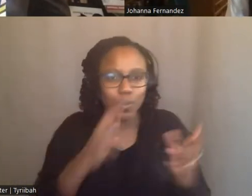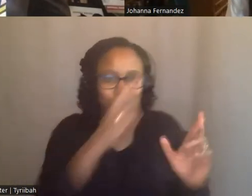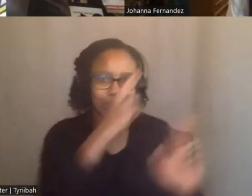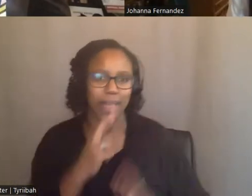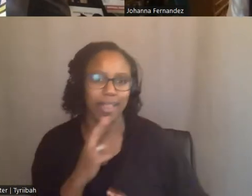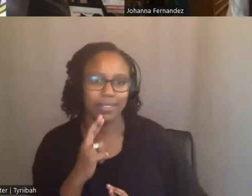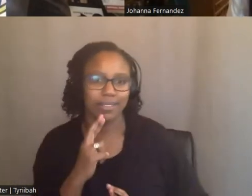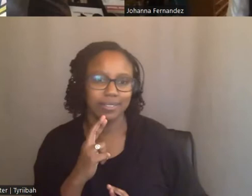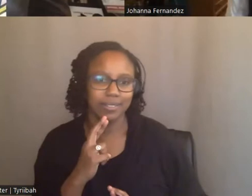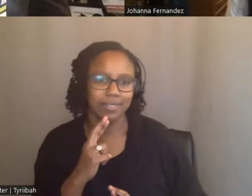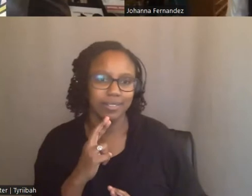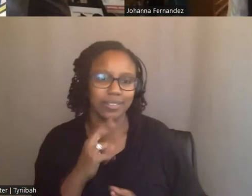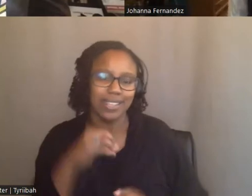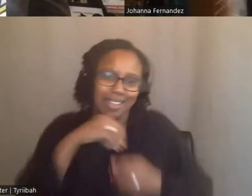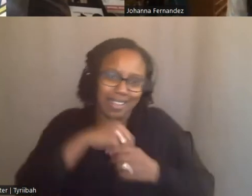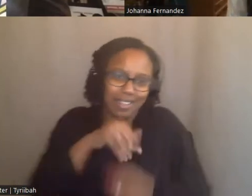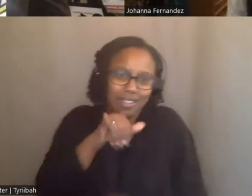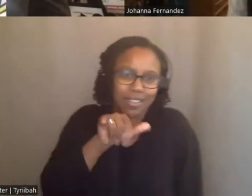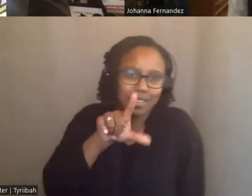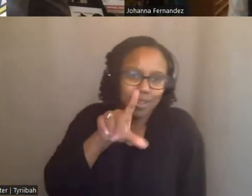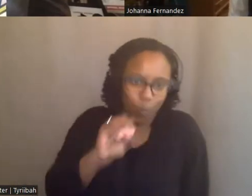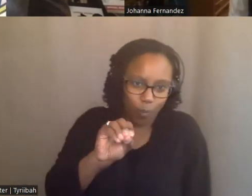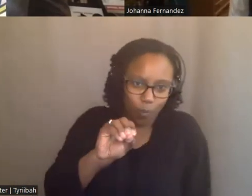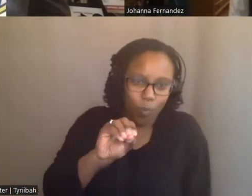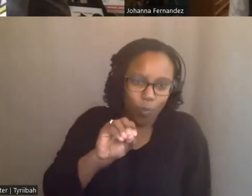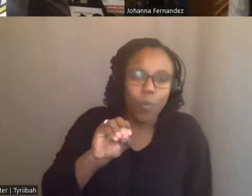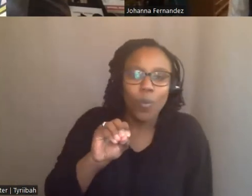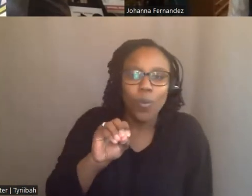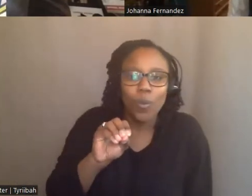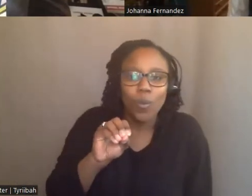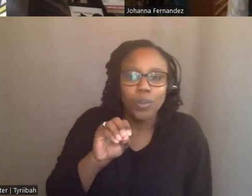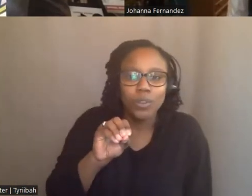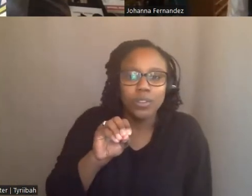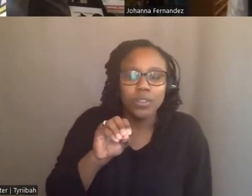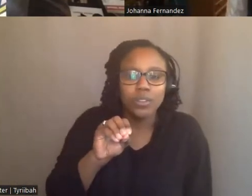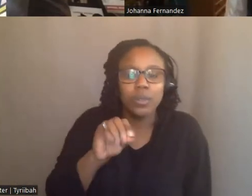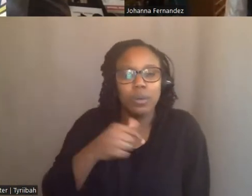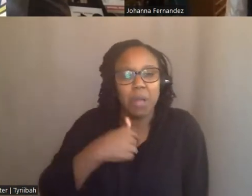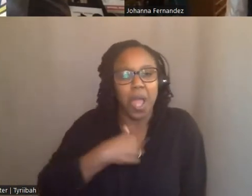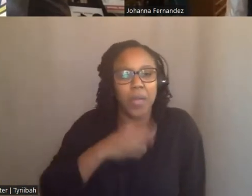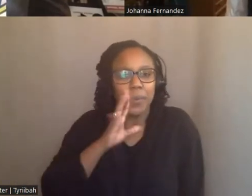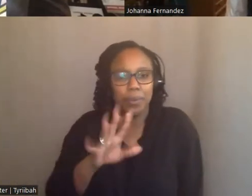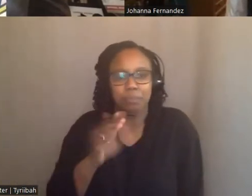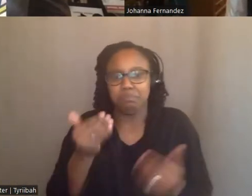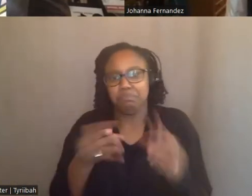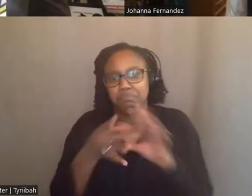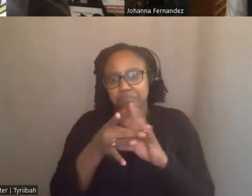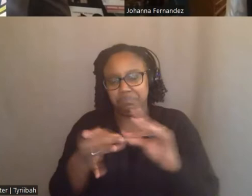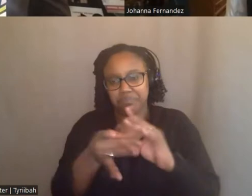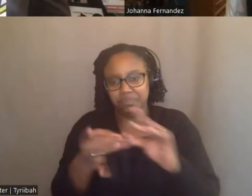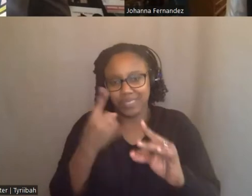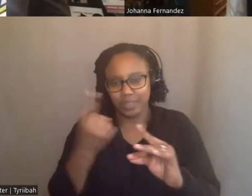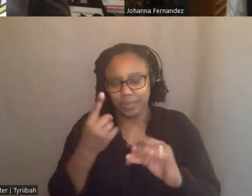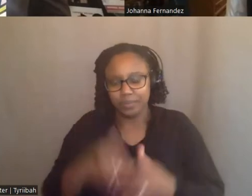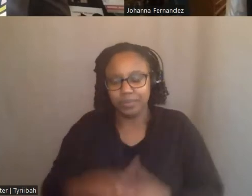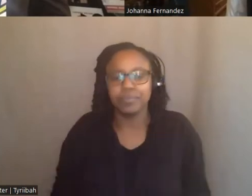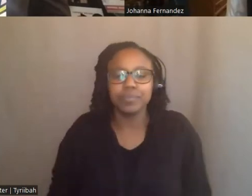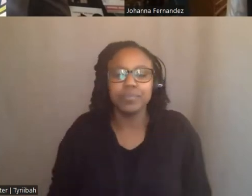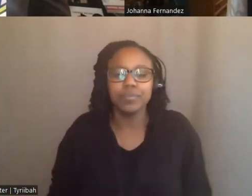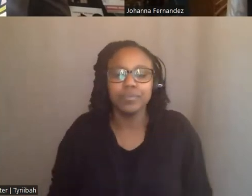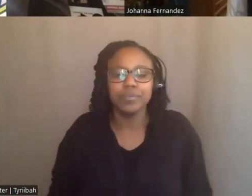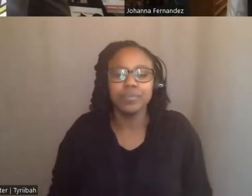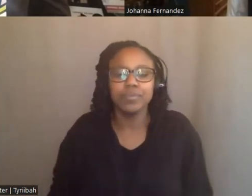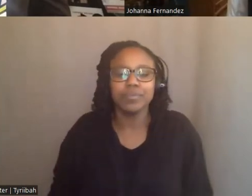by saying something that I didn't say earlier, and that is that the Young Lords are important for many